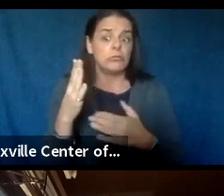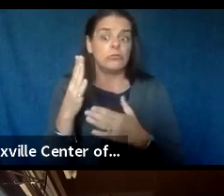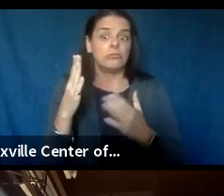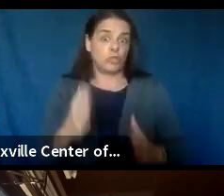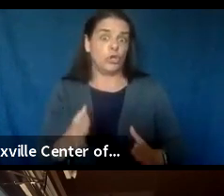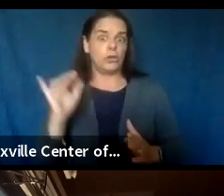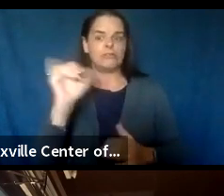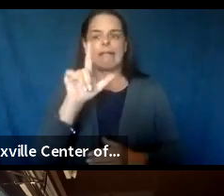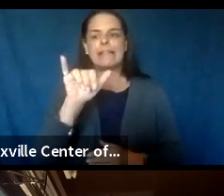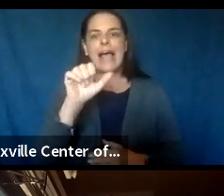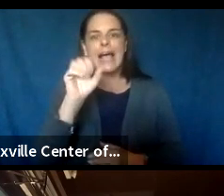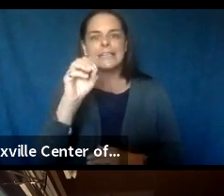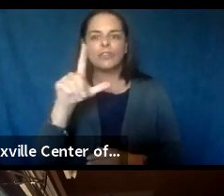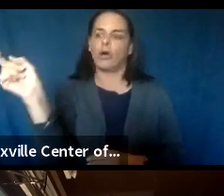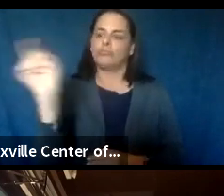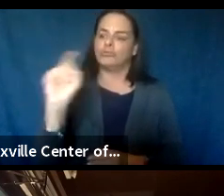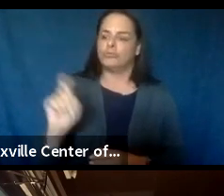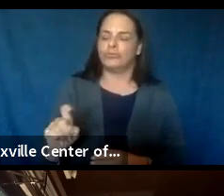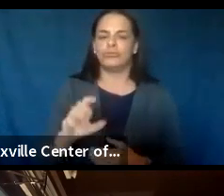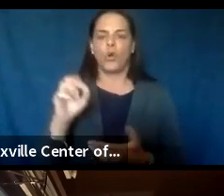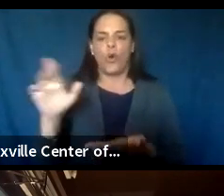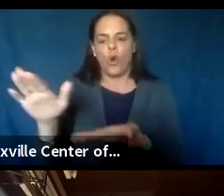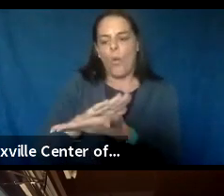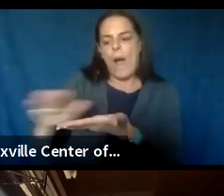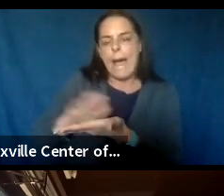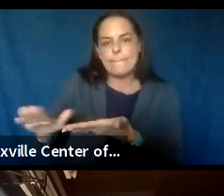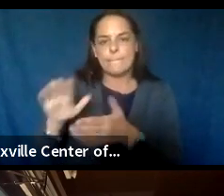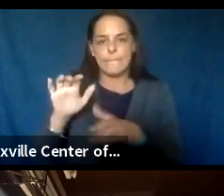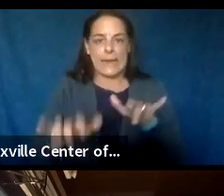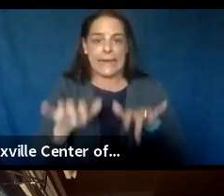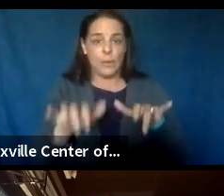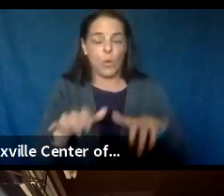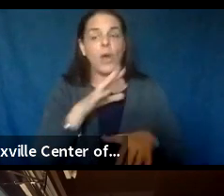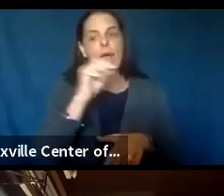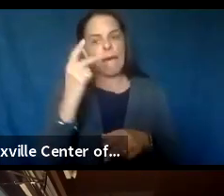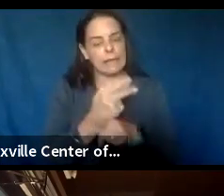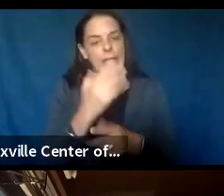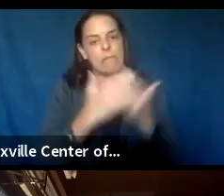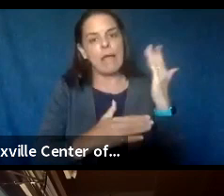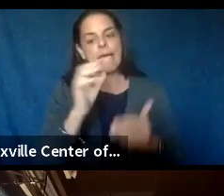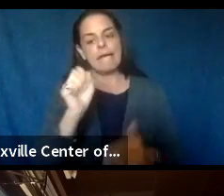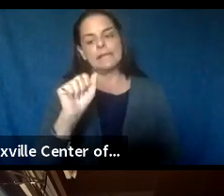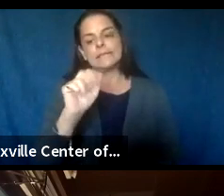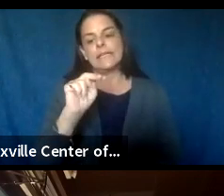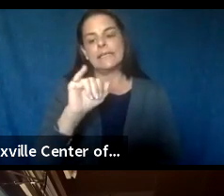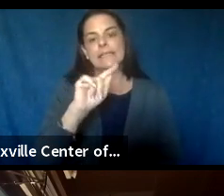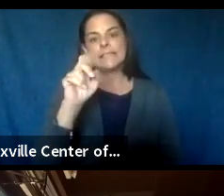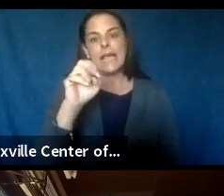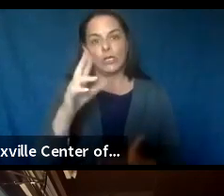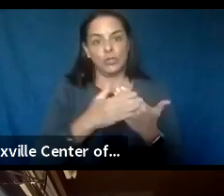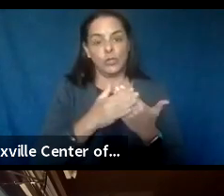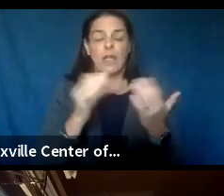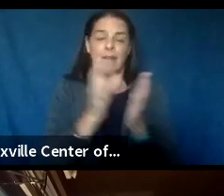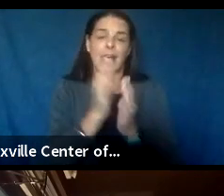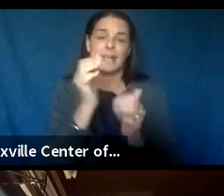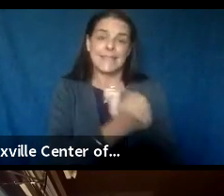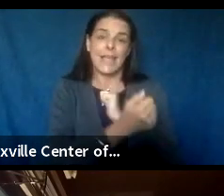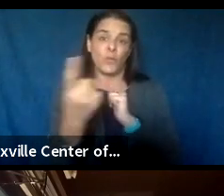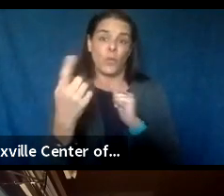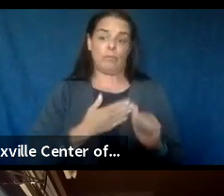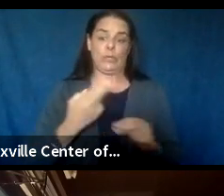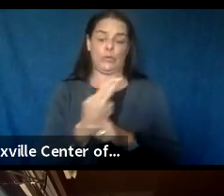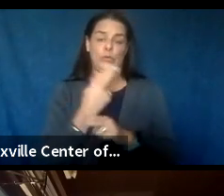wiping Lysol wipes on the keyboards, and they keep hand sanitizer nearby and ask everybody to use